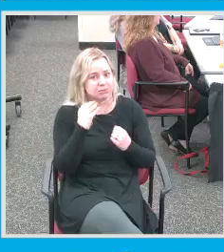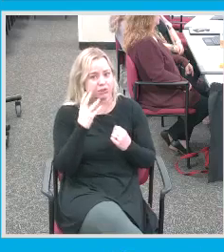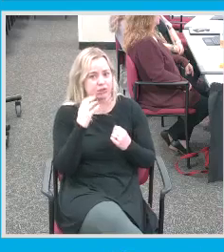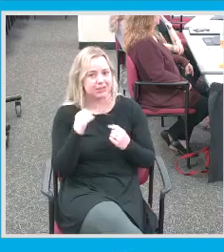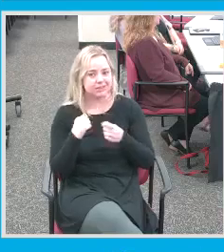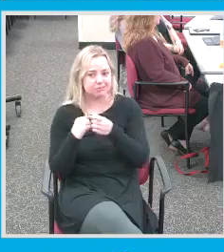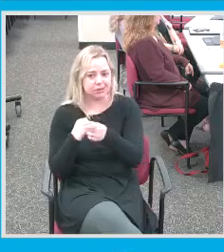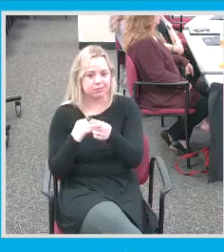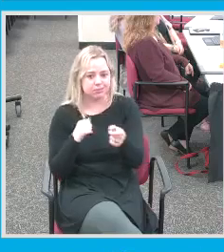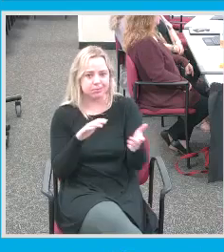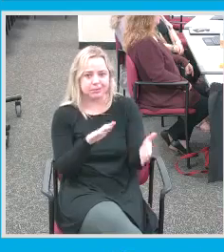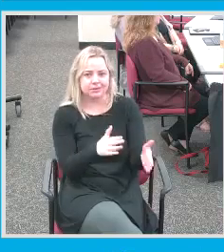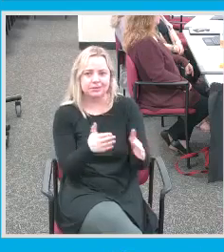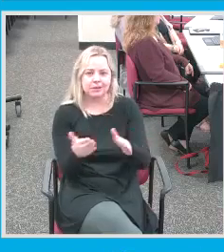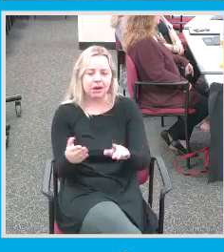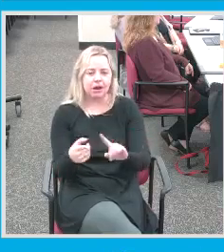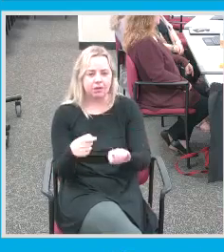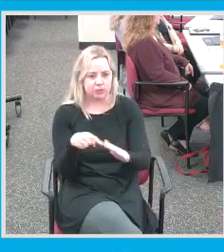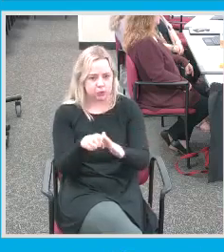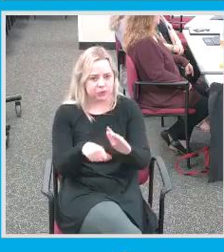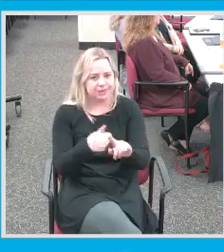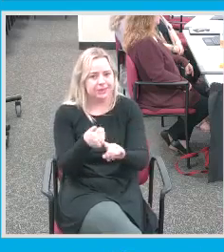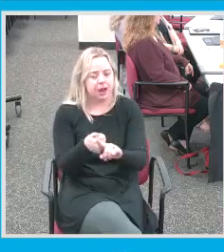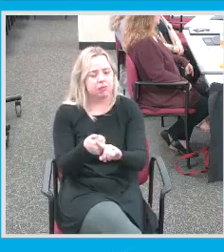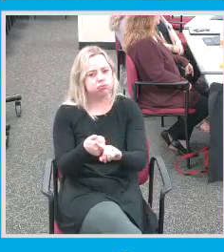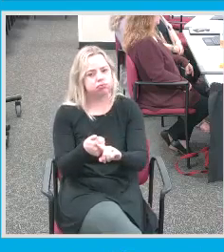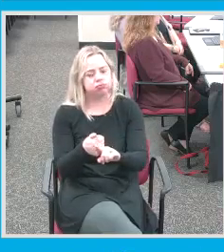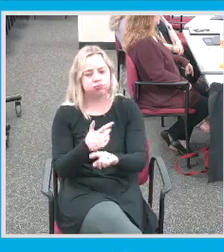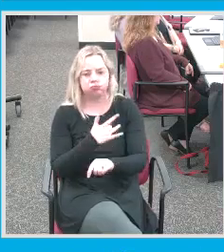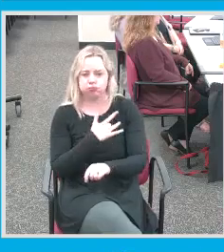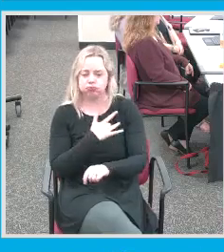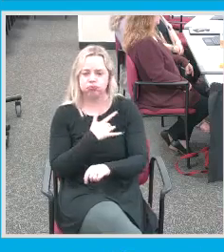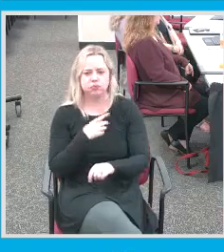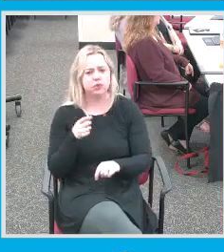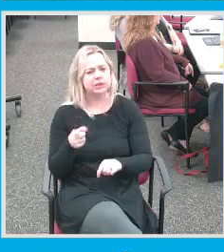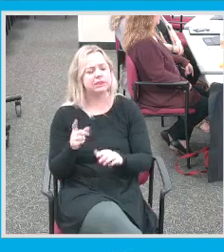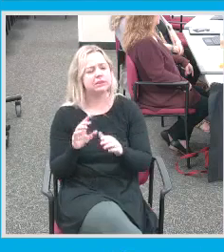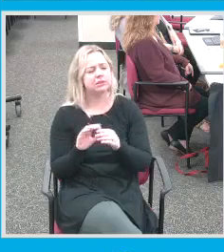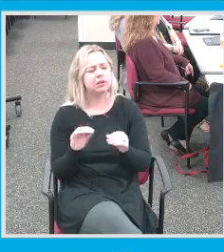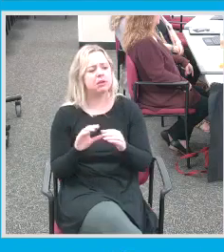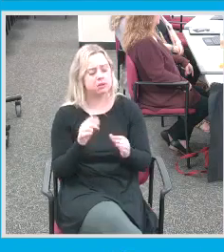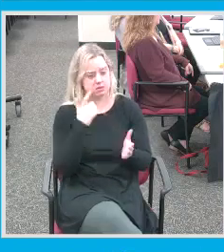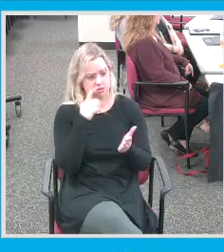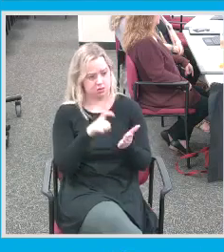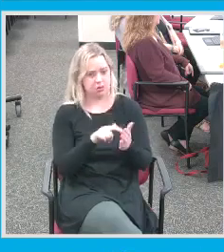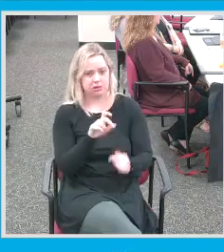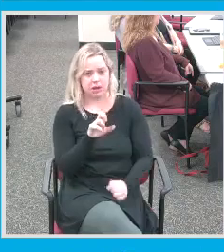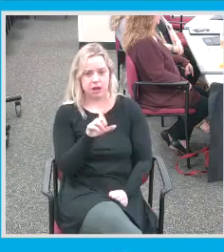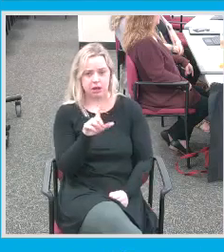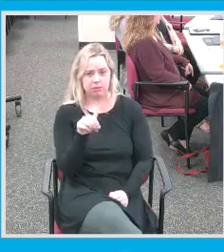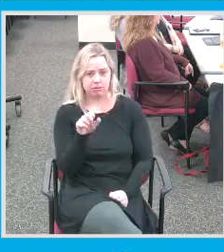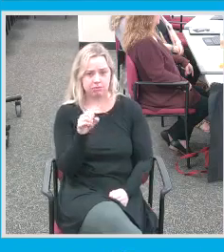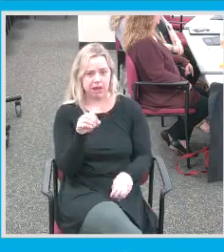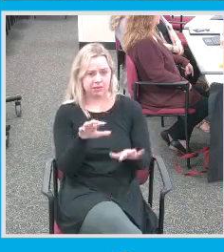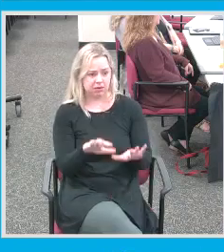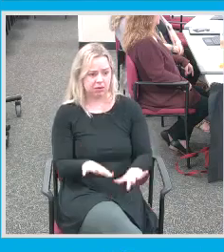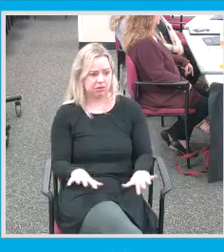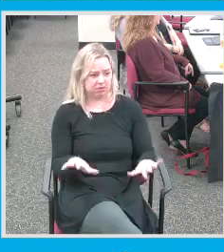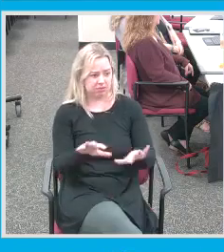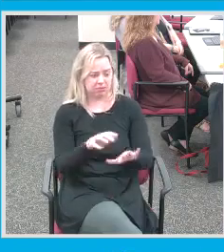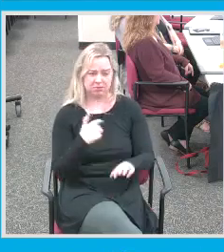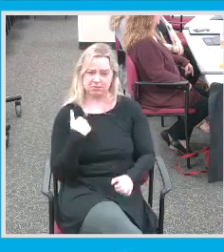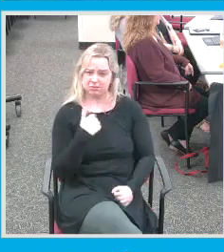this. And he had said, a couple things about how in El Paso County we're doing a terrible job, and